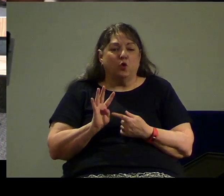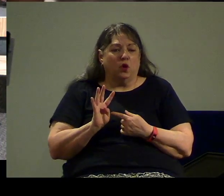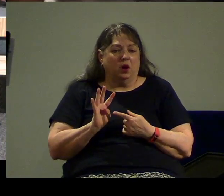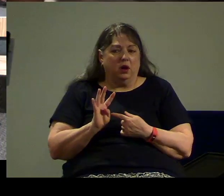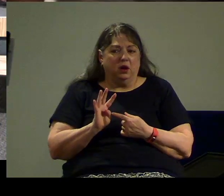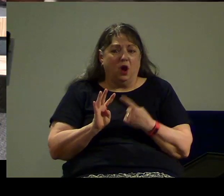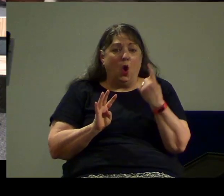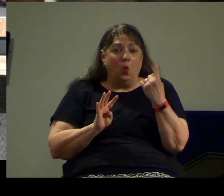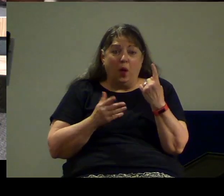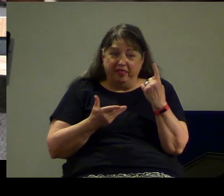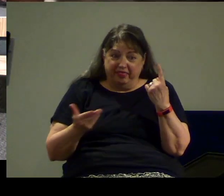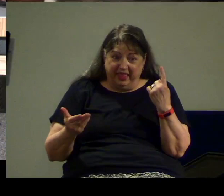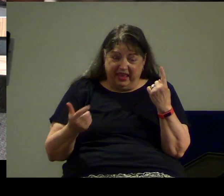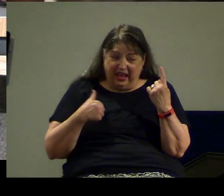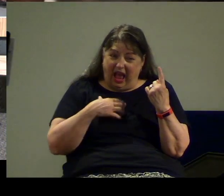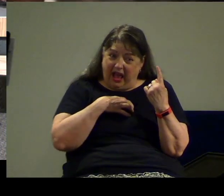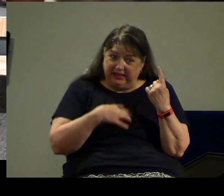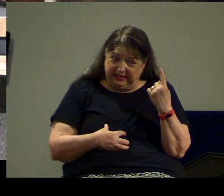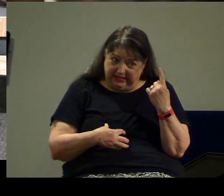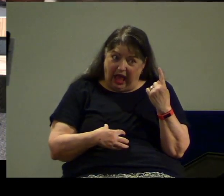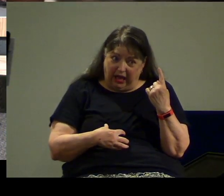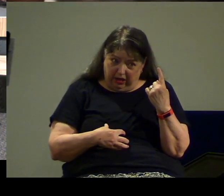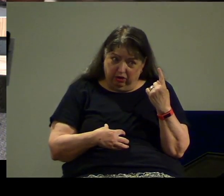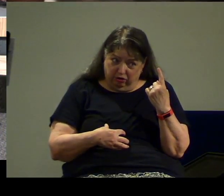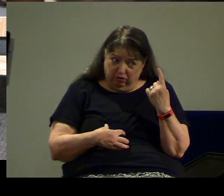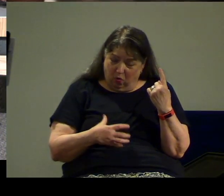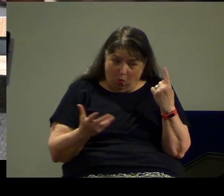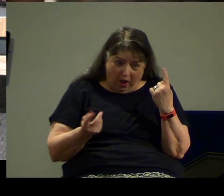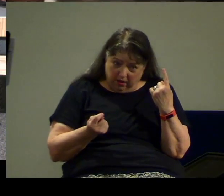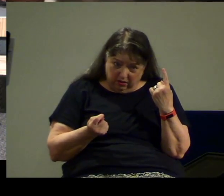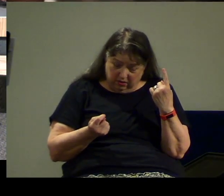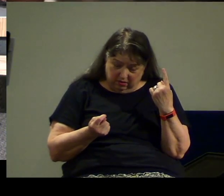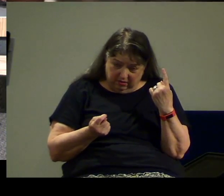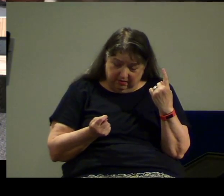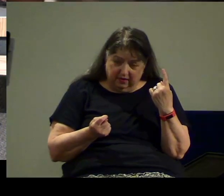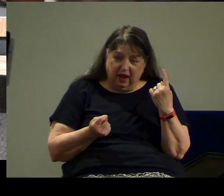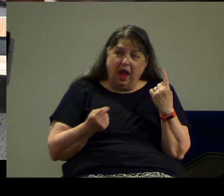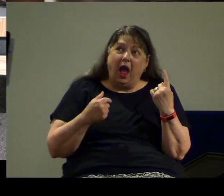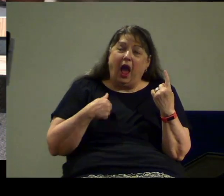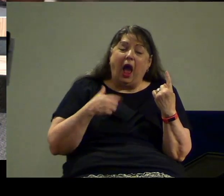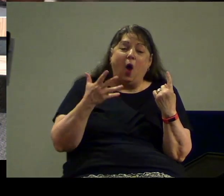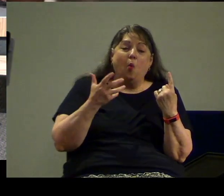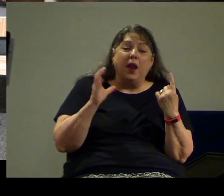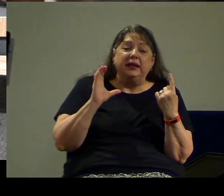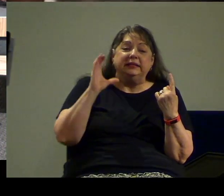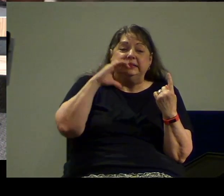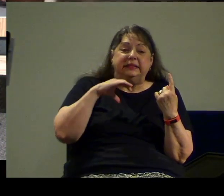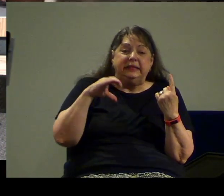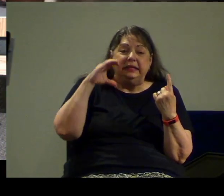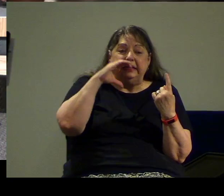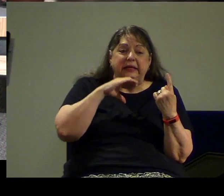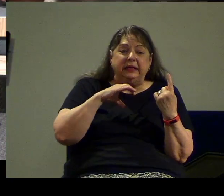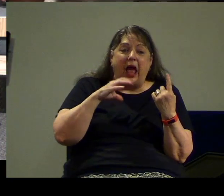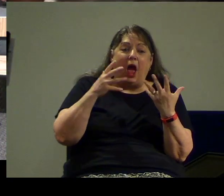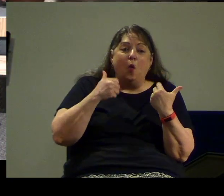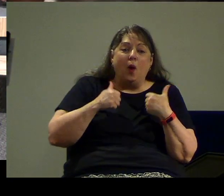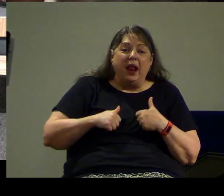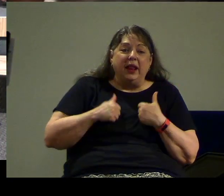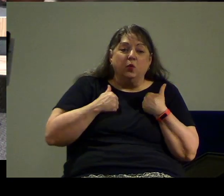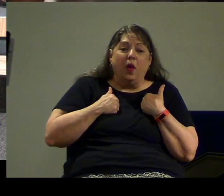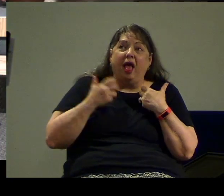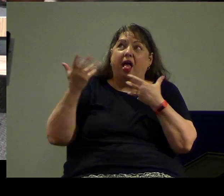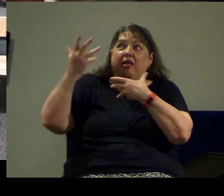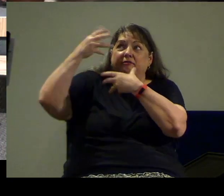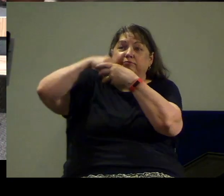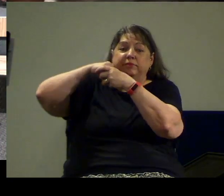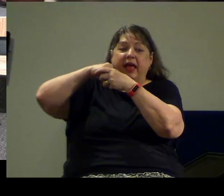thing I have desired of the Lord, that will I seek, that I may dwell in the